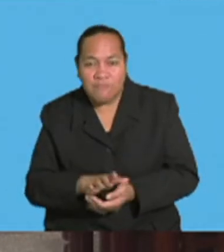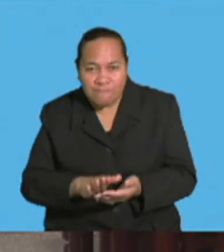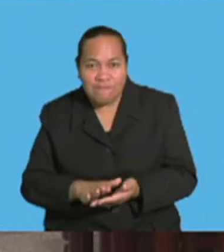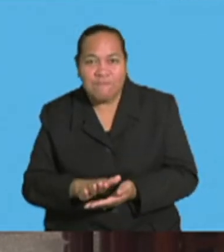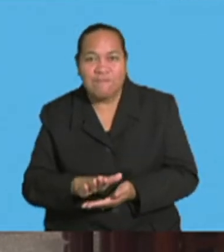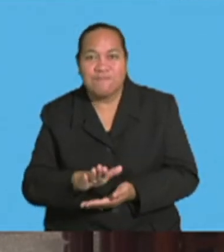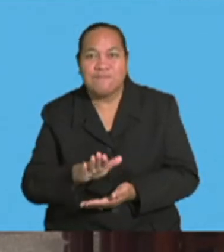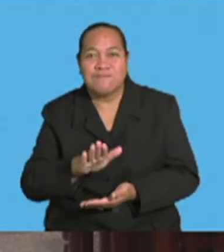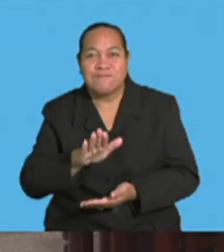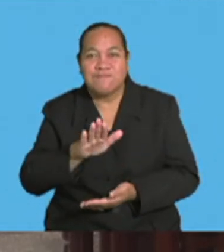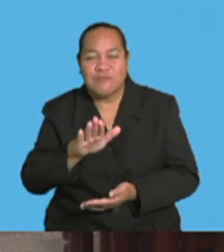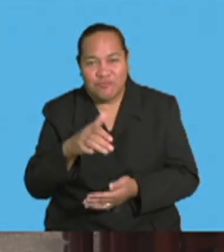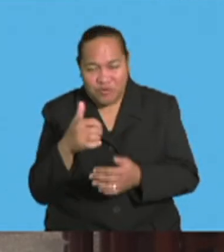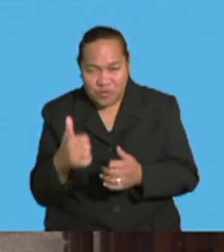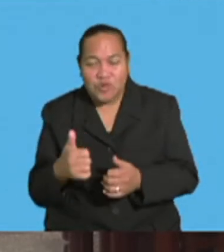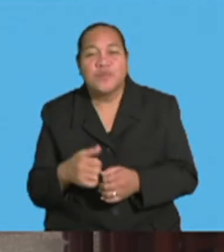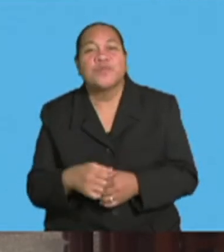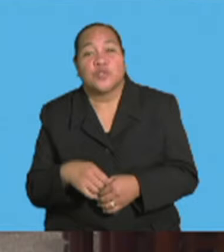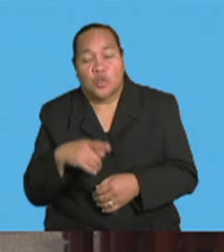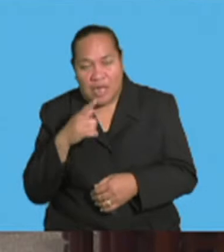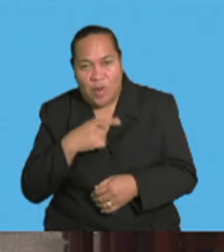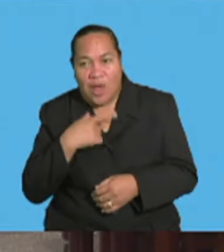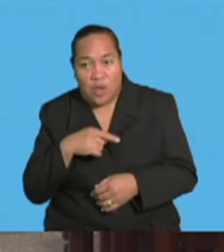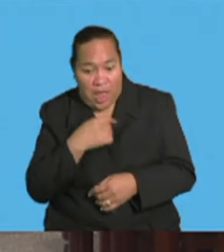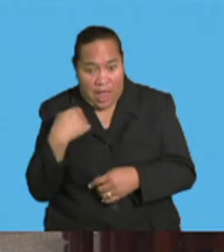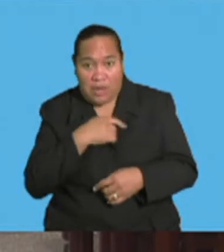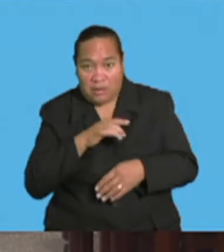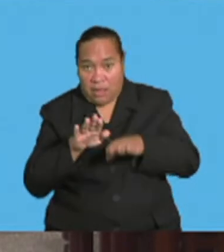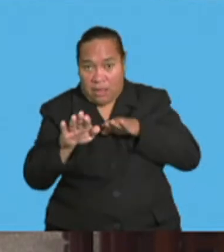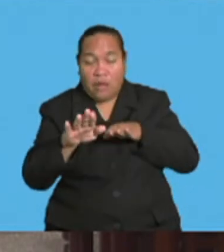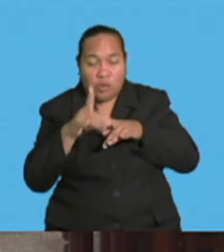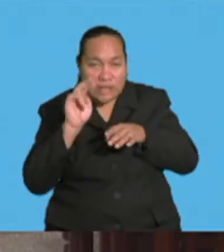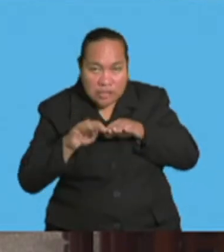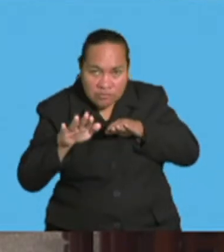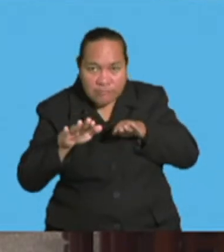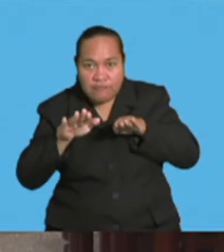progress, and of course, for that reason, we need to catch up as well in terms of our